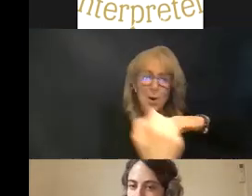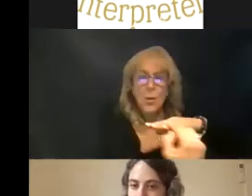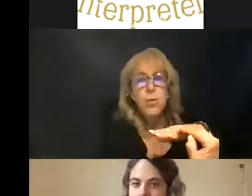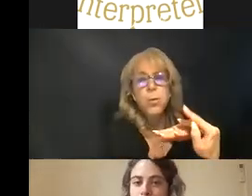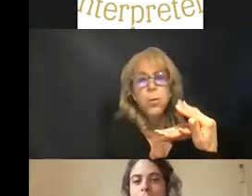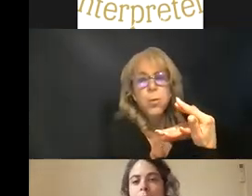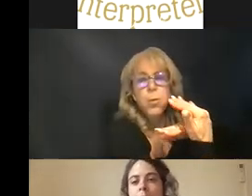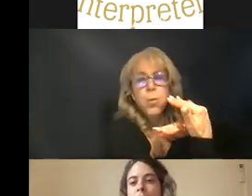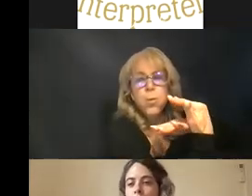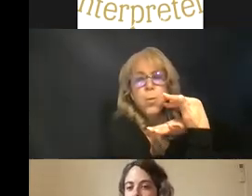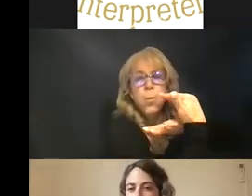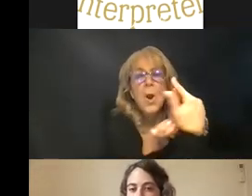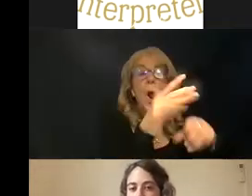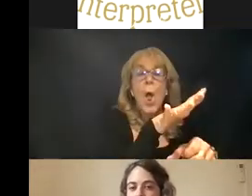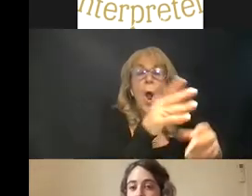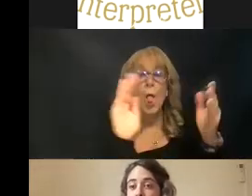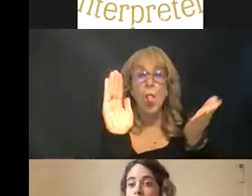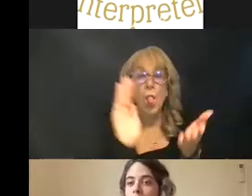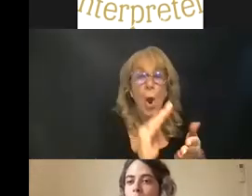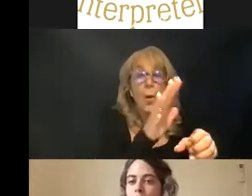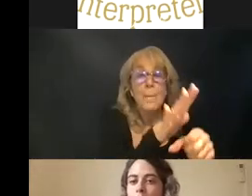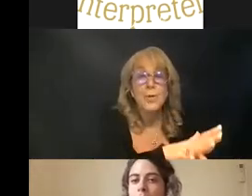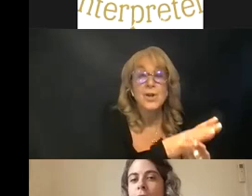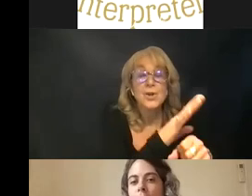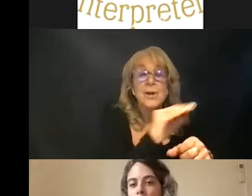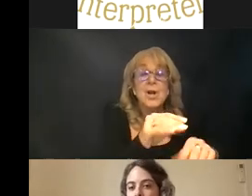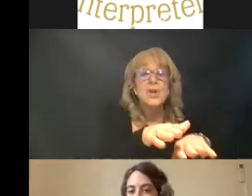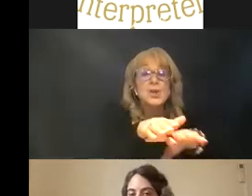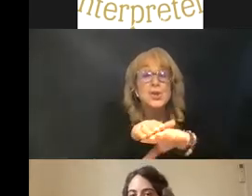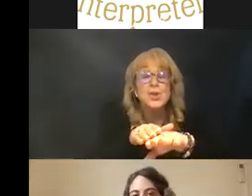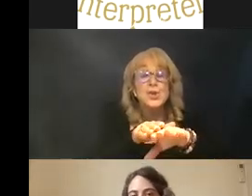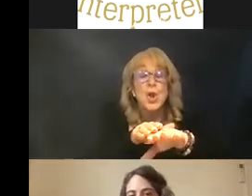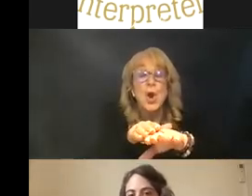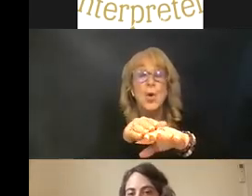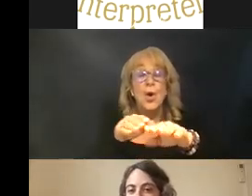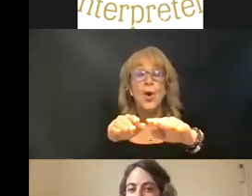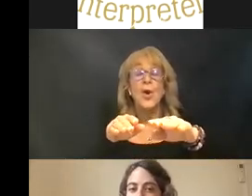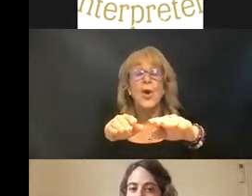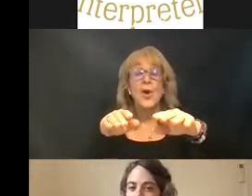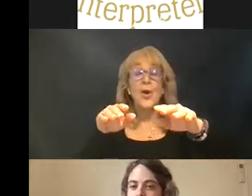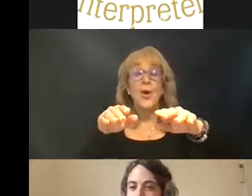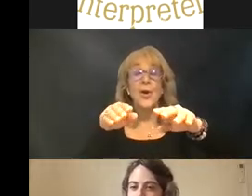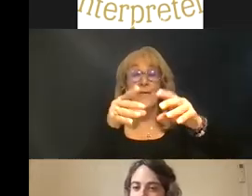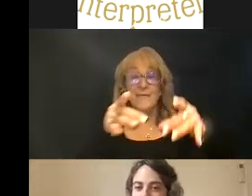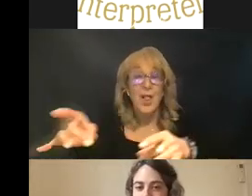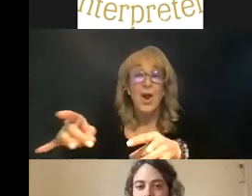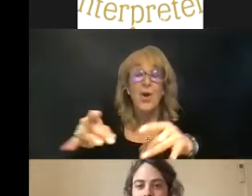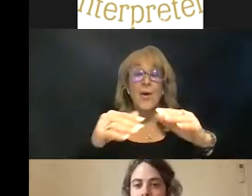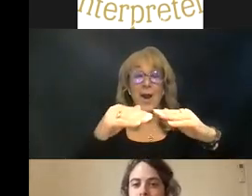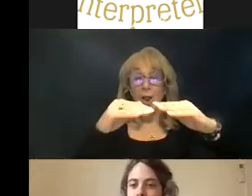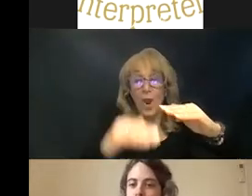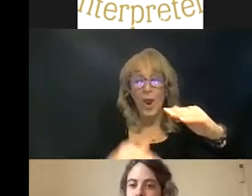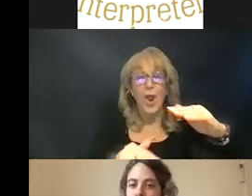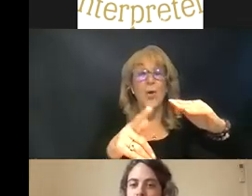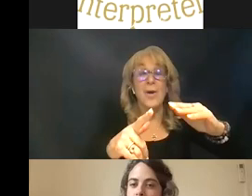lower pressure, and we have a slower flow, and so a higher pressure on the lower side of the wing. And so there's a difference of pressure, and